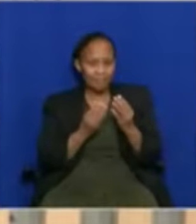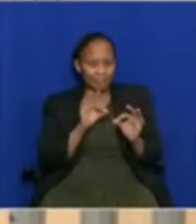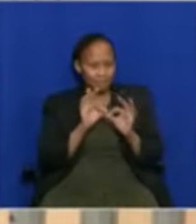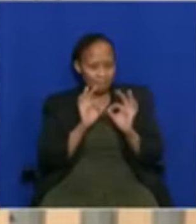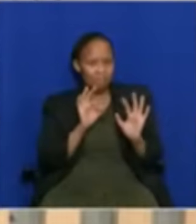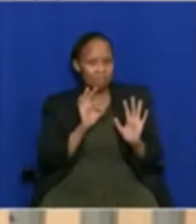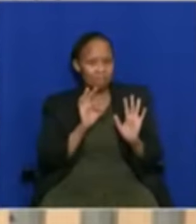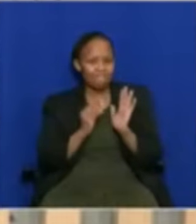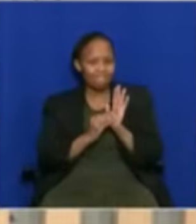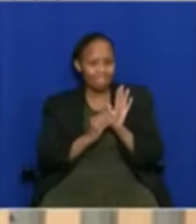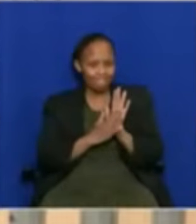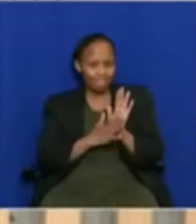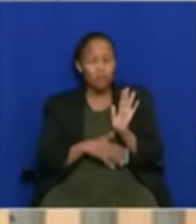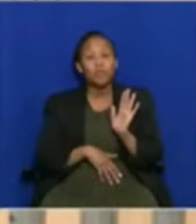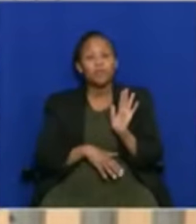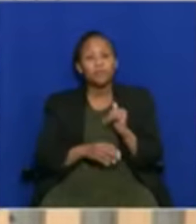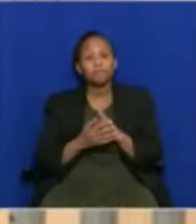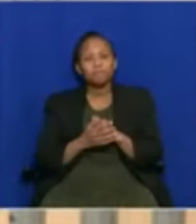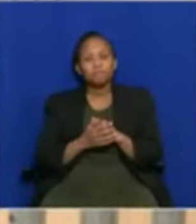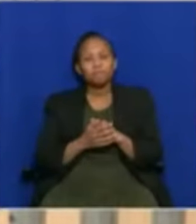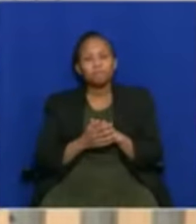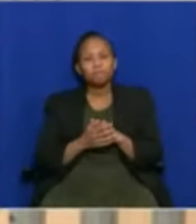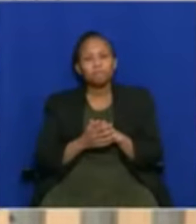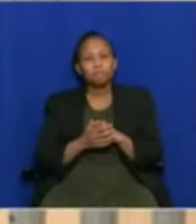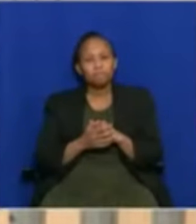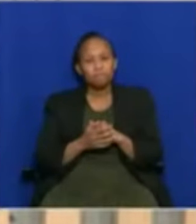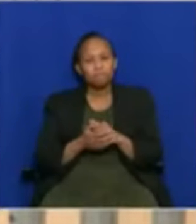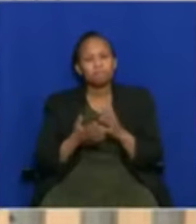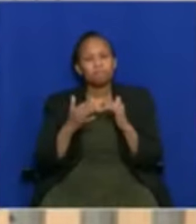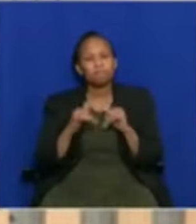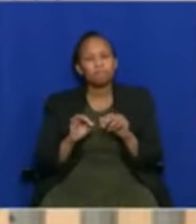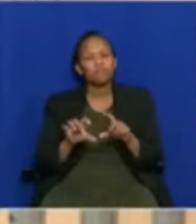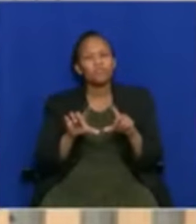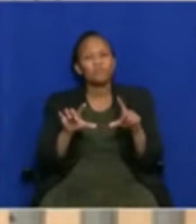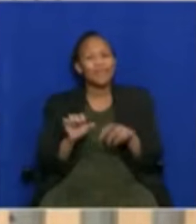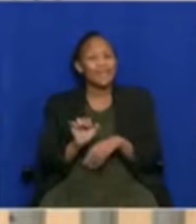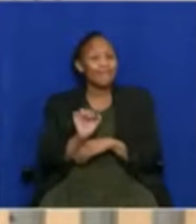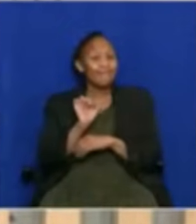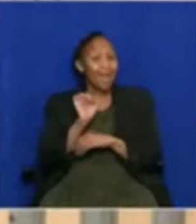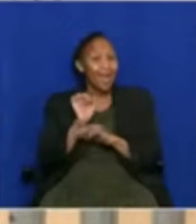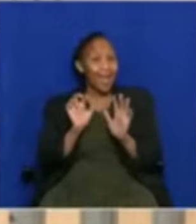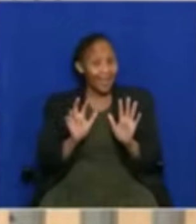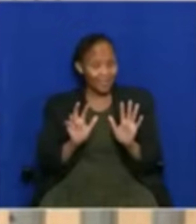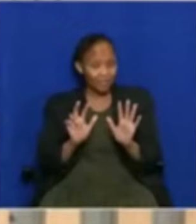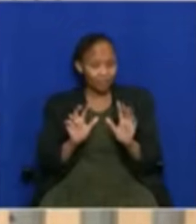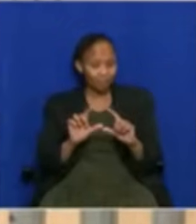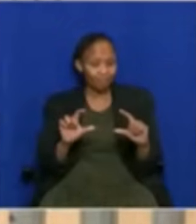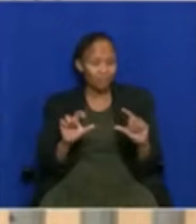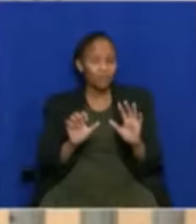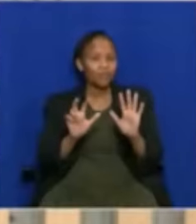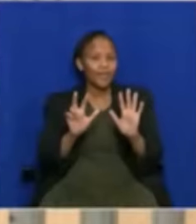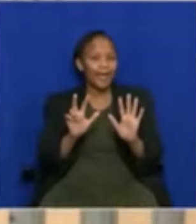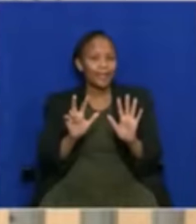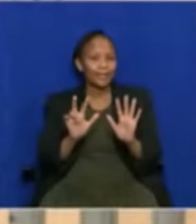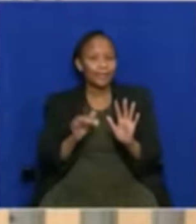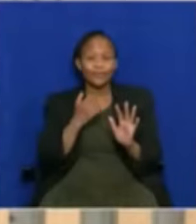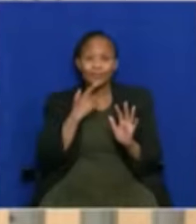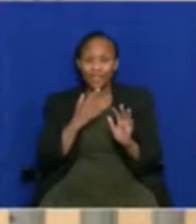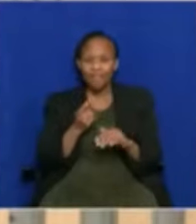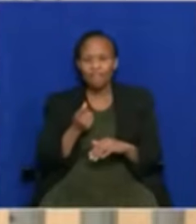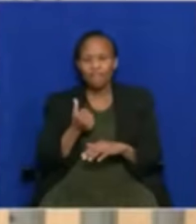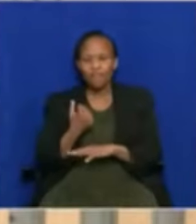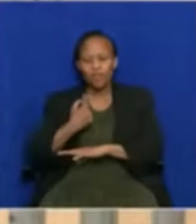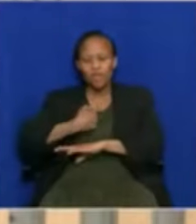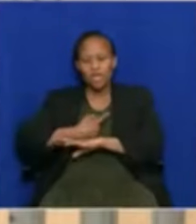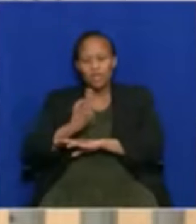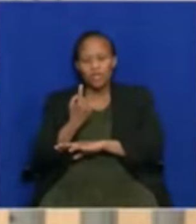And beyond that, at paragraph 8, yes, he states, a few days after I opened the 3 cases at Cape Town